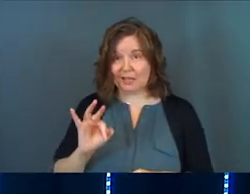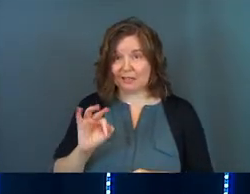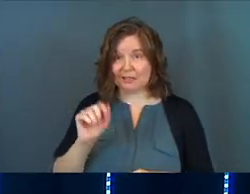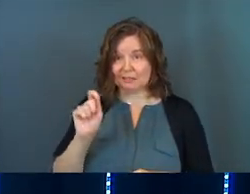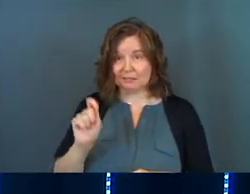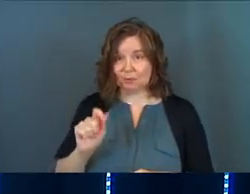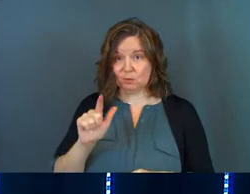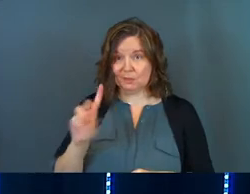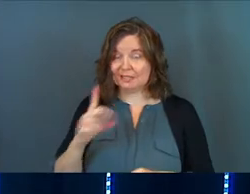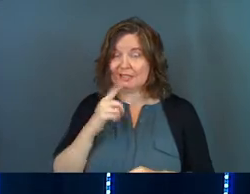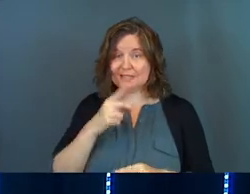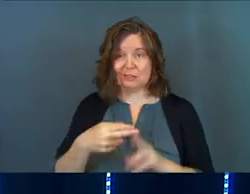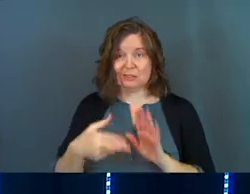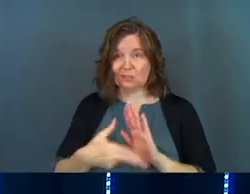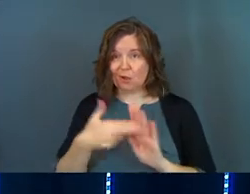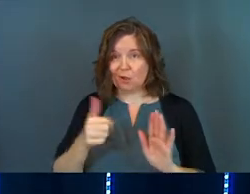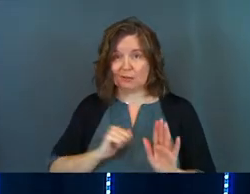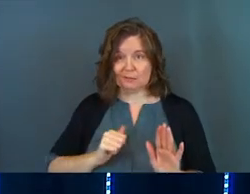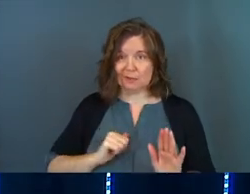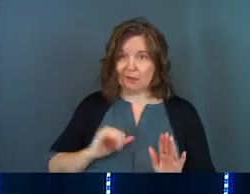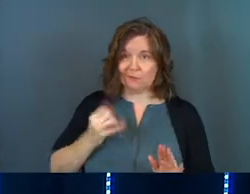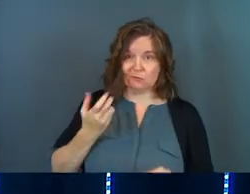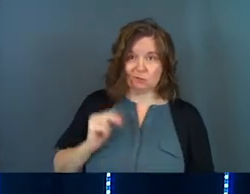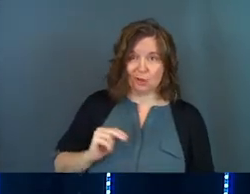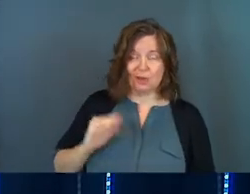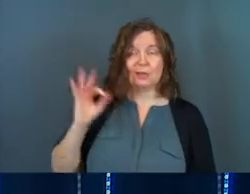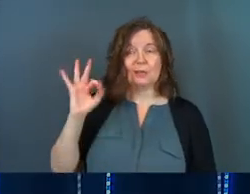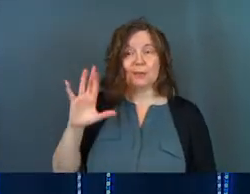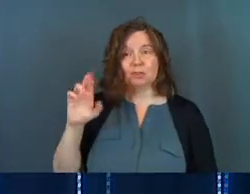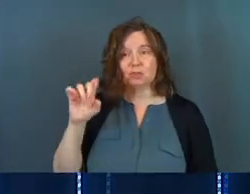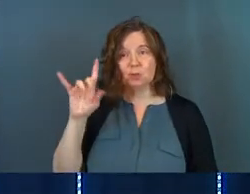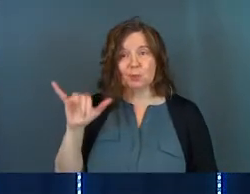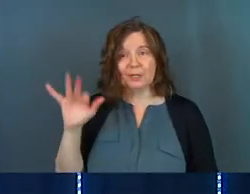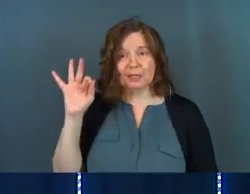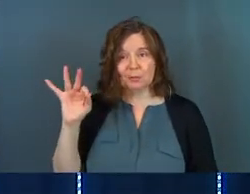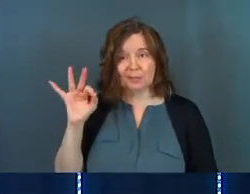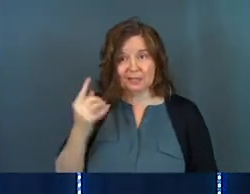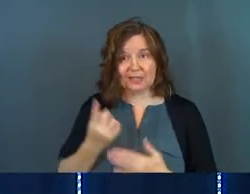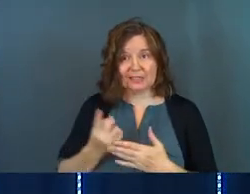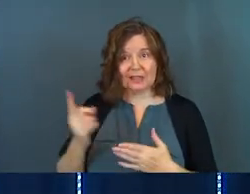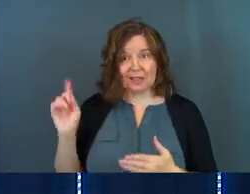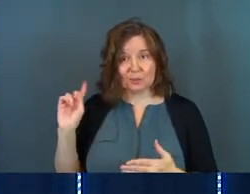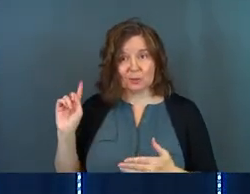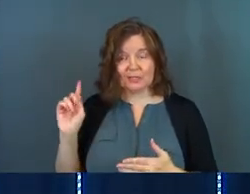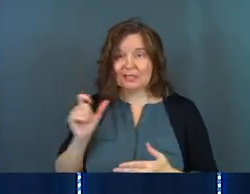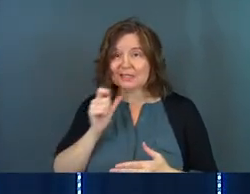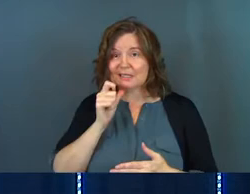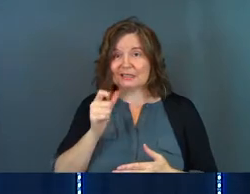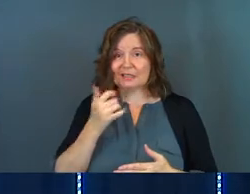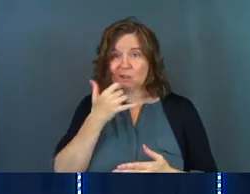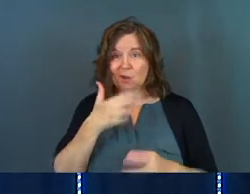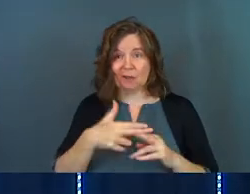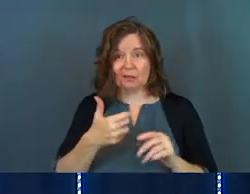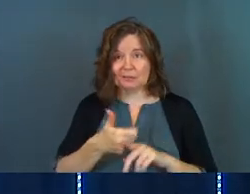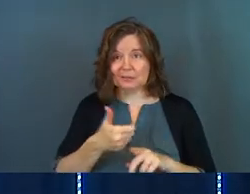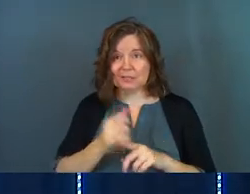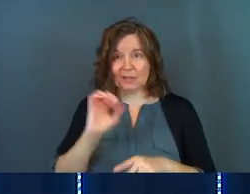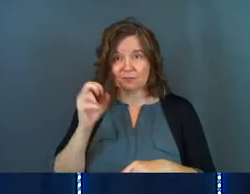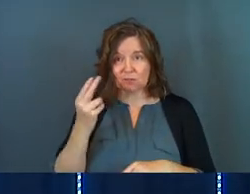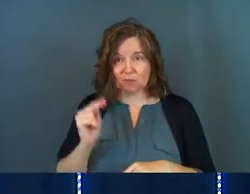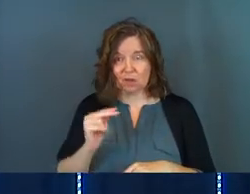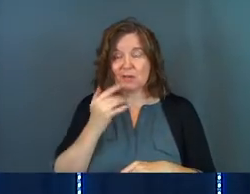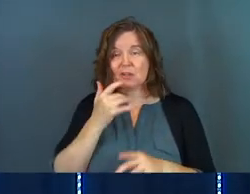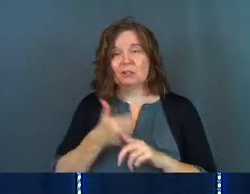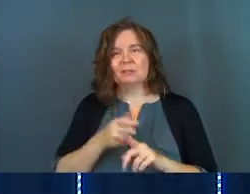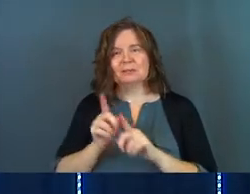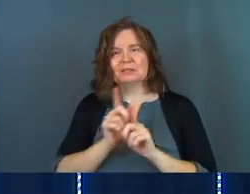19:26, he doesn't call himself John there. And Pastor Ricky preached on this last week. He didn't call himself John. He calls